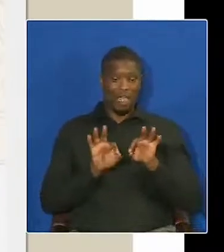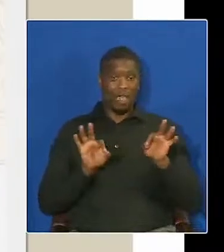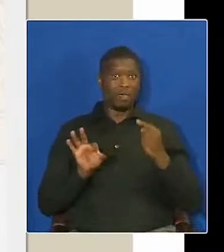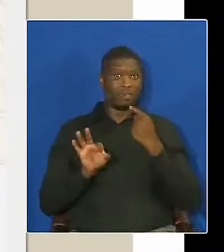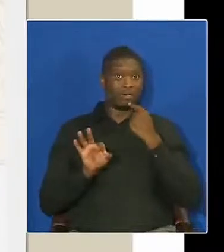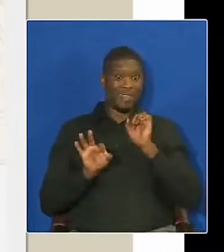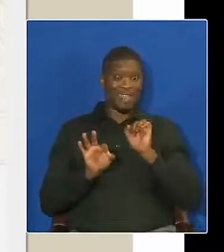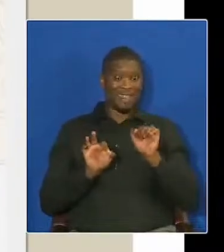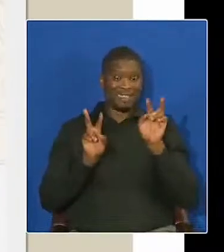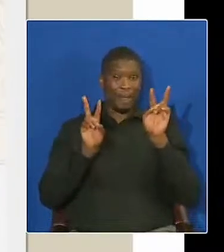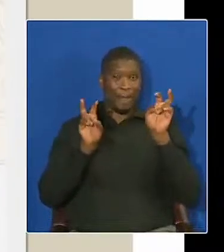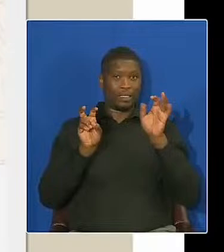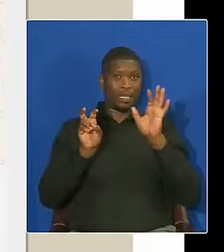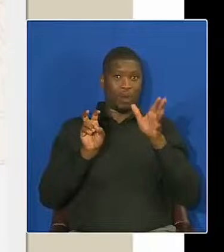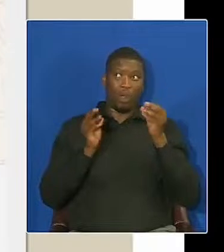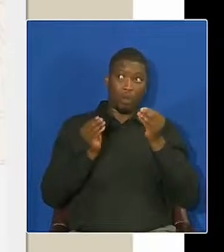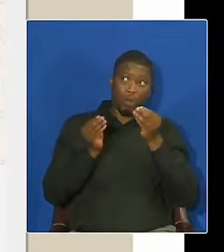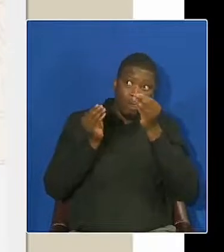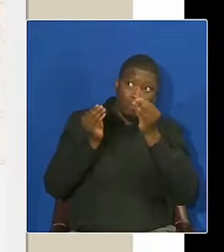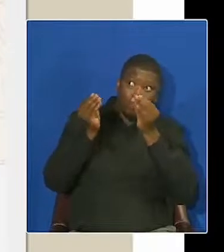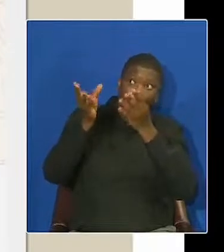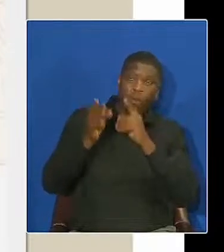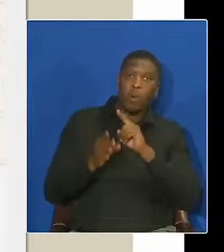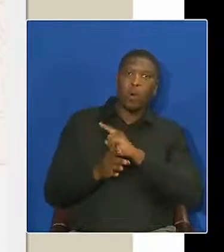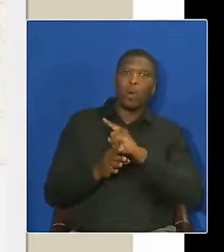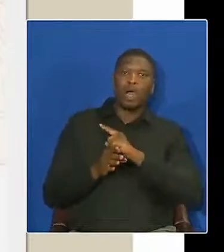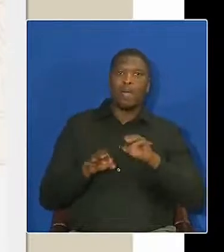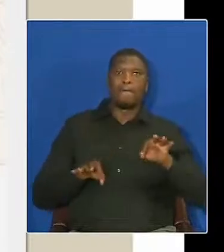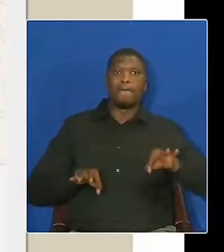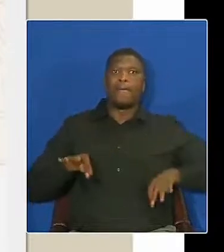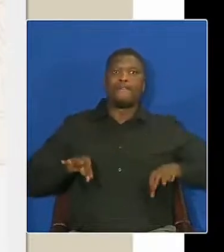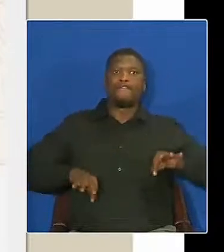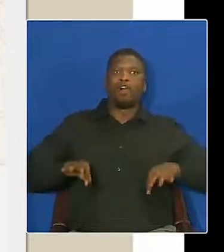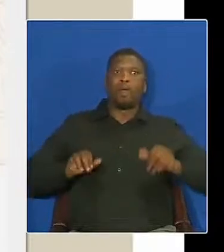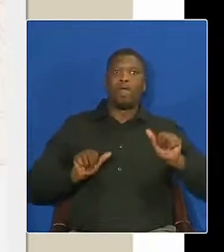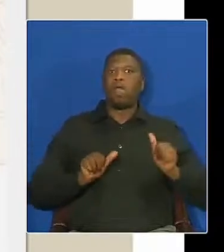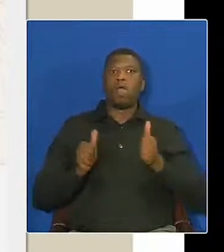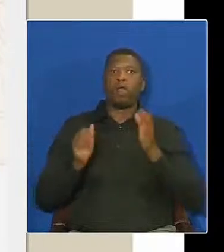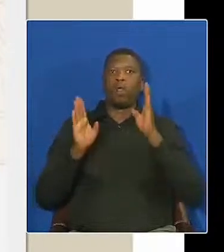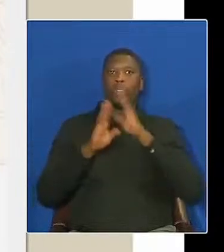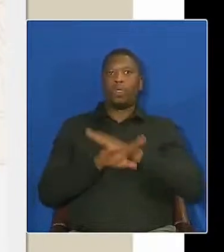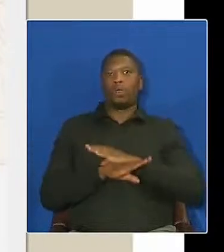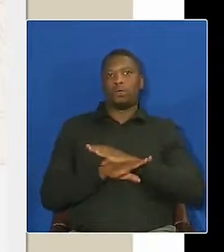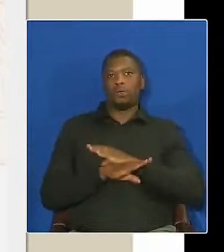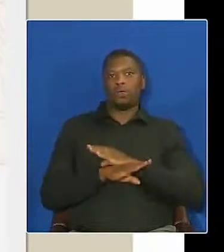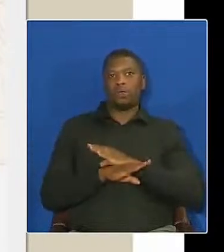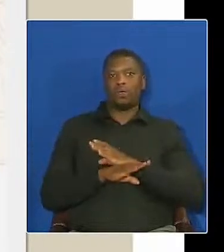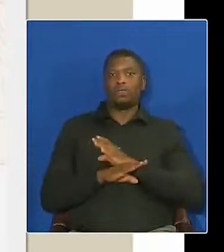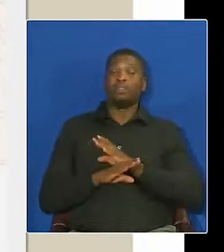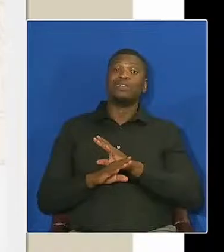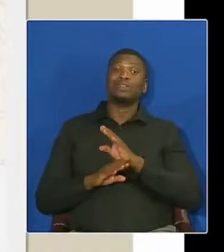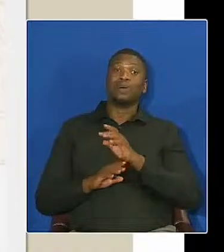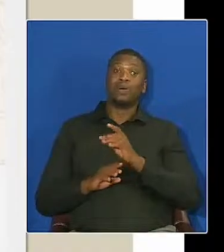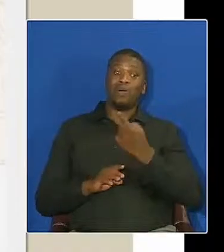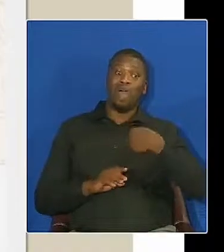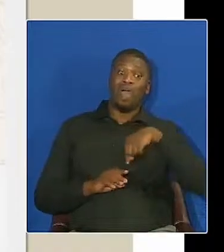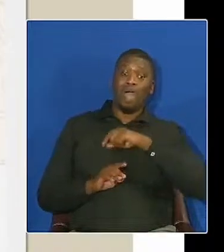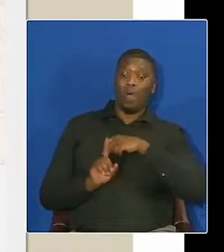be escalated to you because of non-performance. Our guy needs your